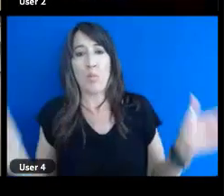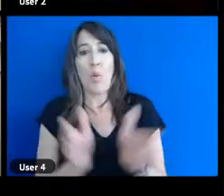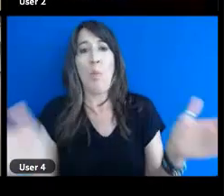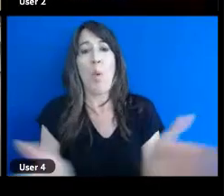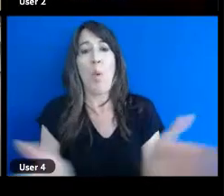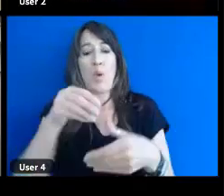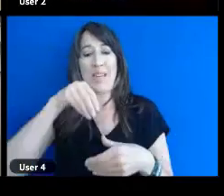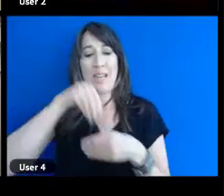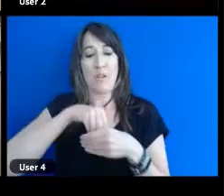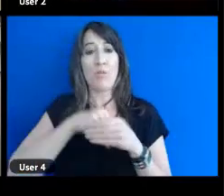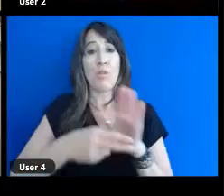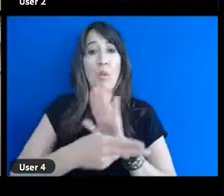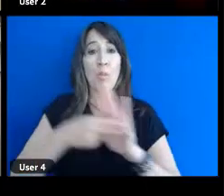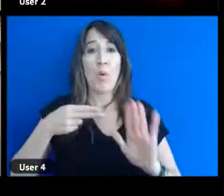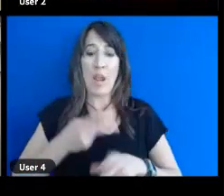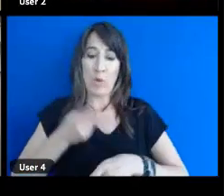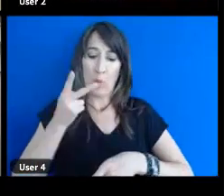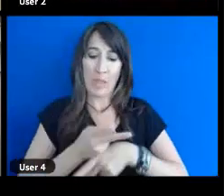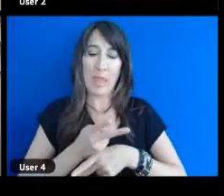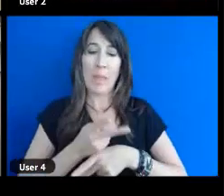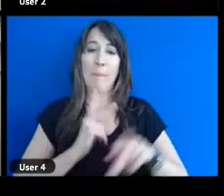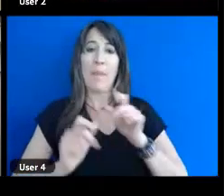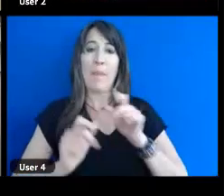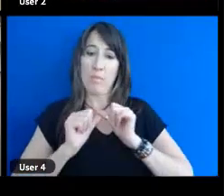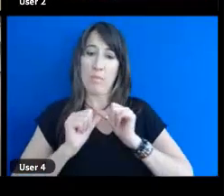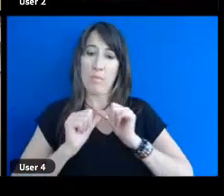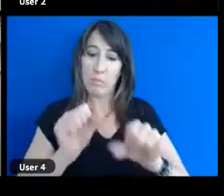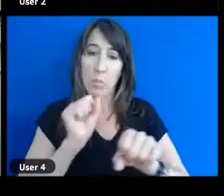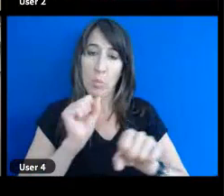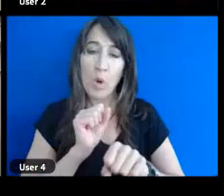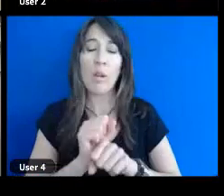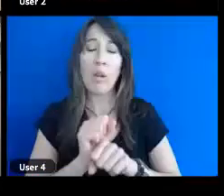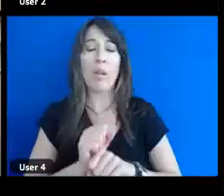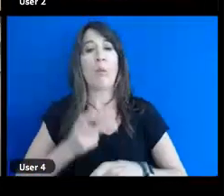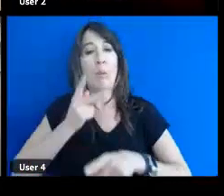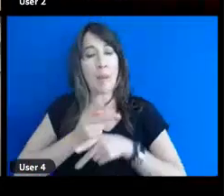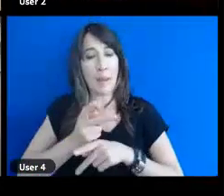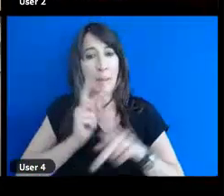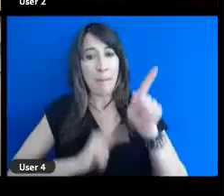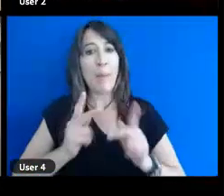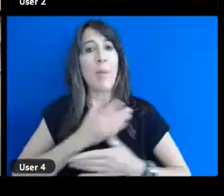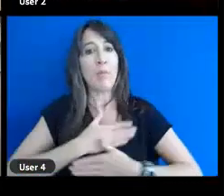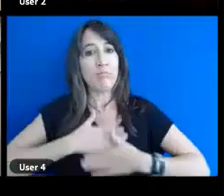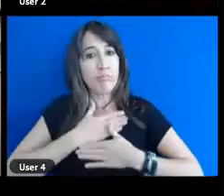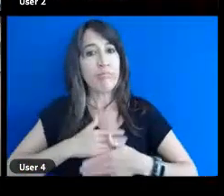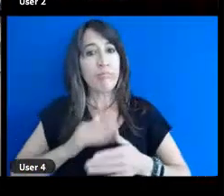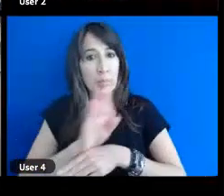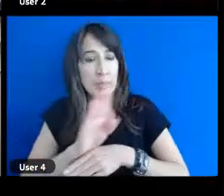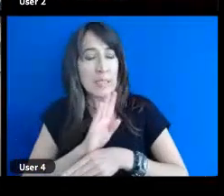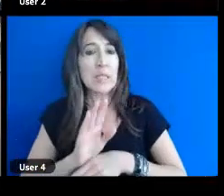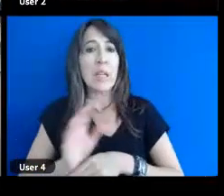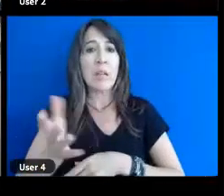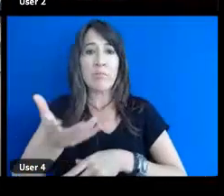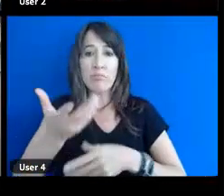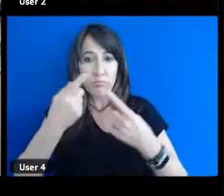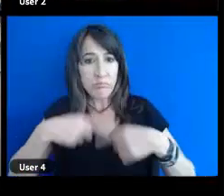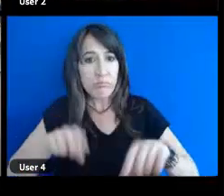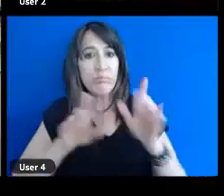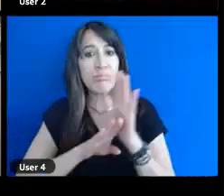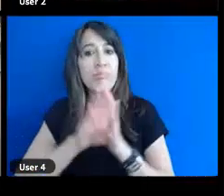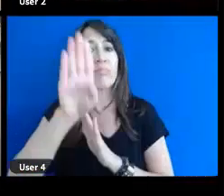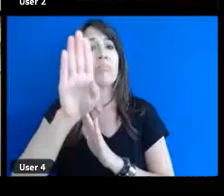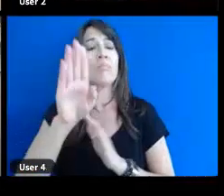untapped, and promoting the internal brand that really drives retention, engagement, and productivity. So let's talk a little